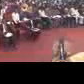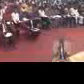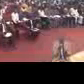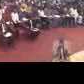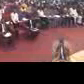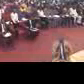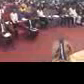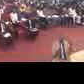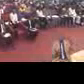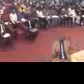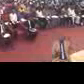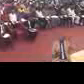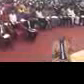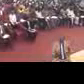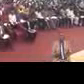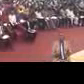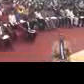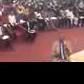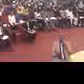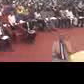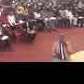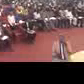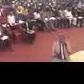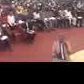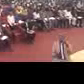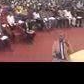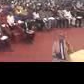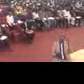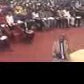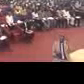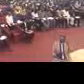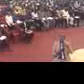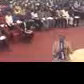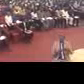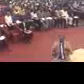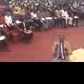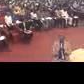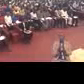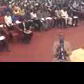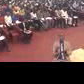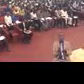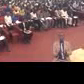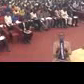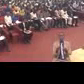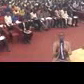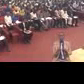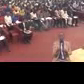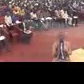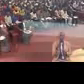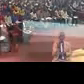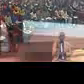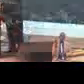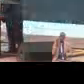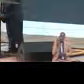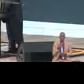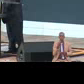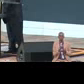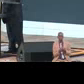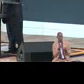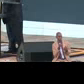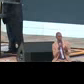anything not of God is of the devil. And that sin that comes into your home and you